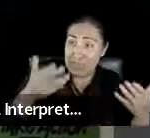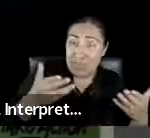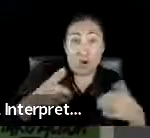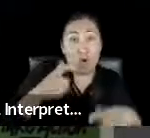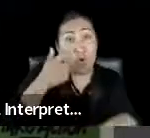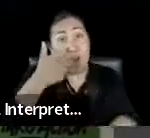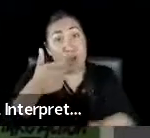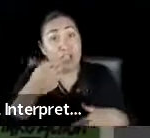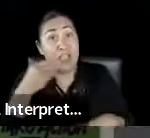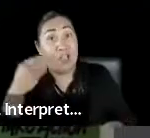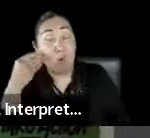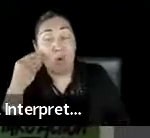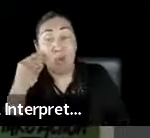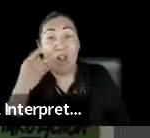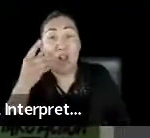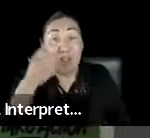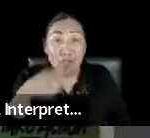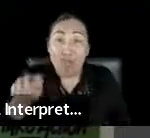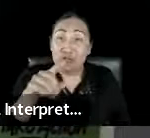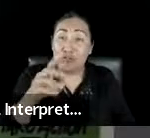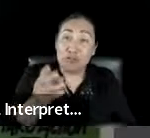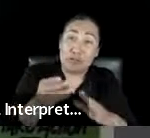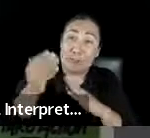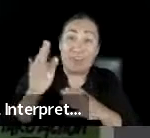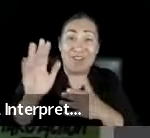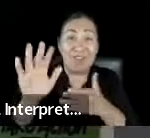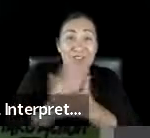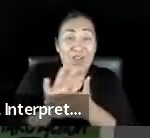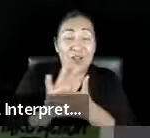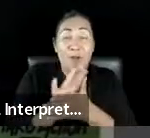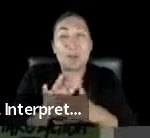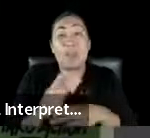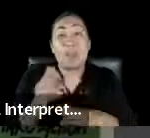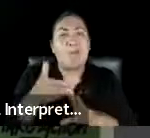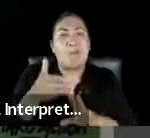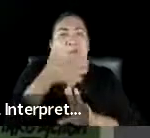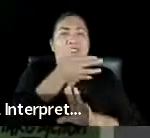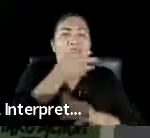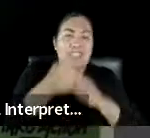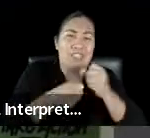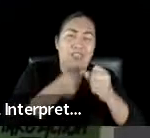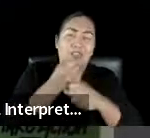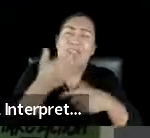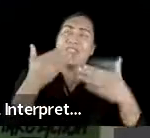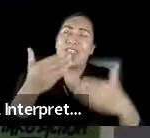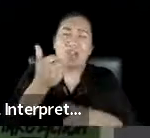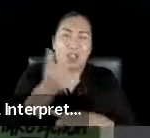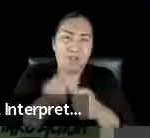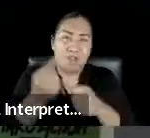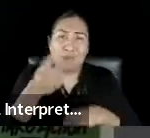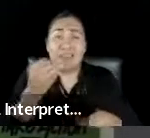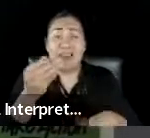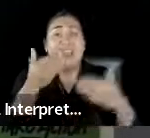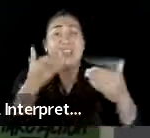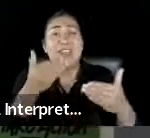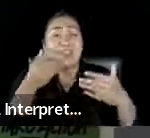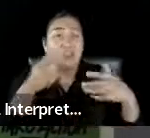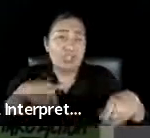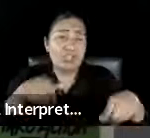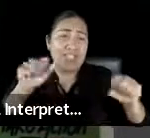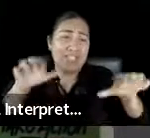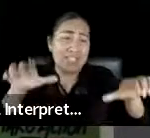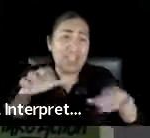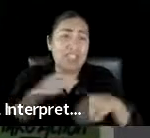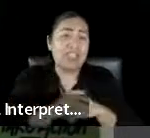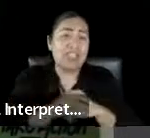watching at home, those who submitted a film or an art piece in previous years. Just thank you, everybody. And thank you for taking action and